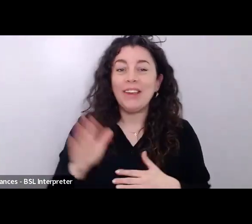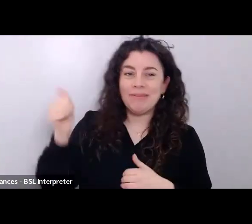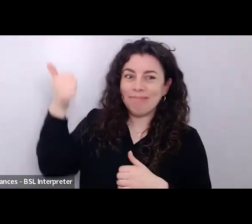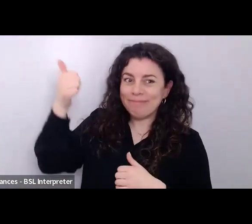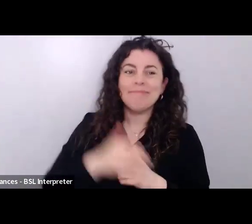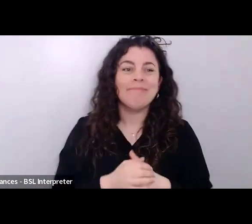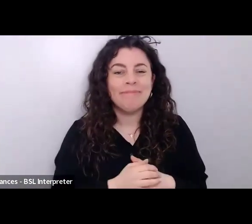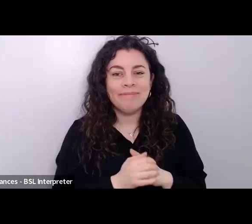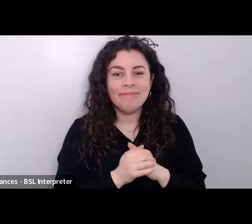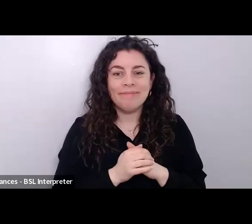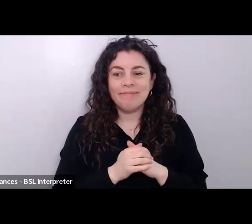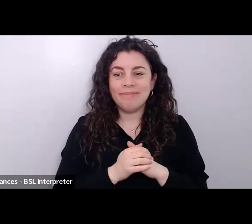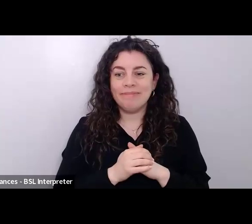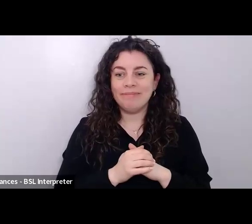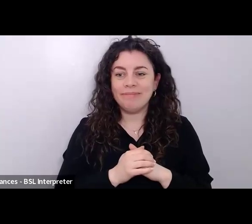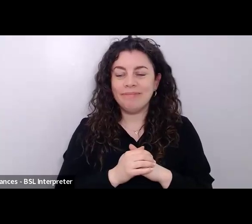Francis.